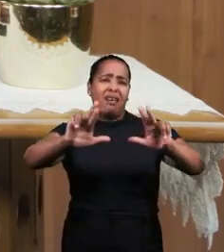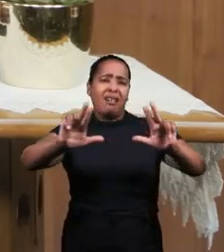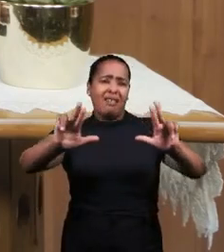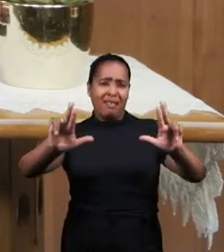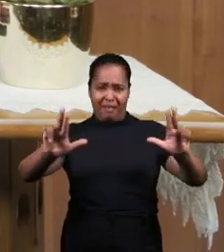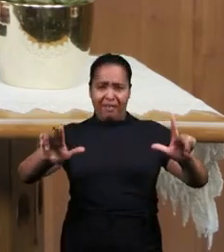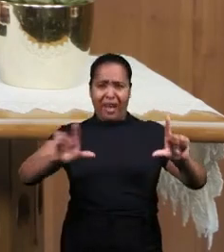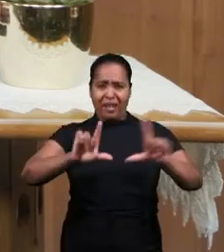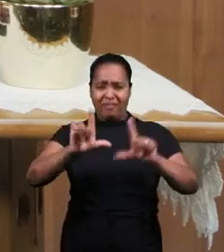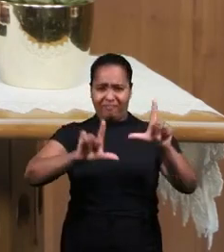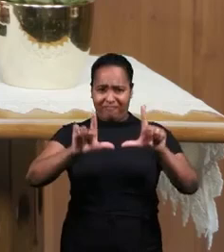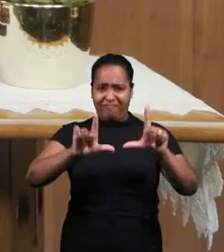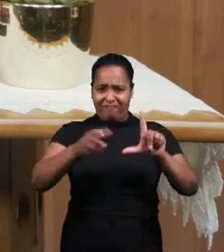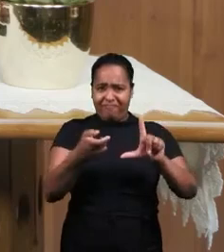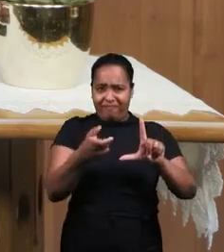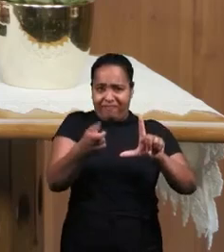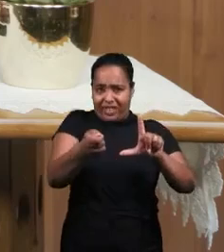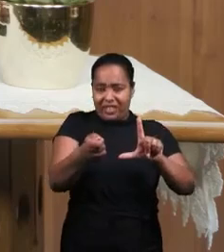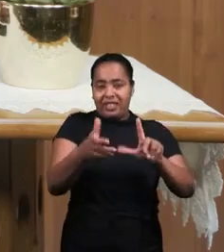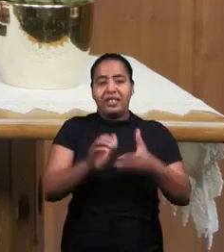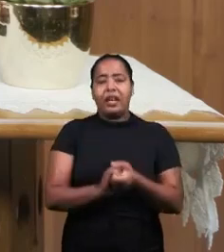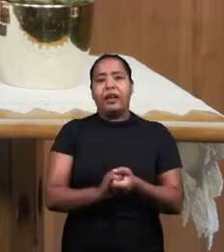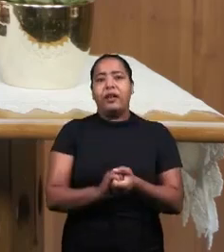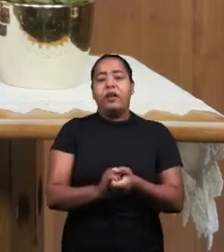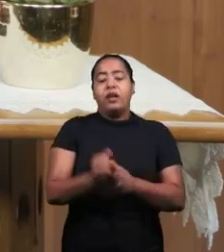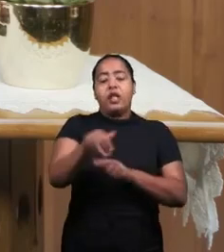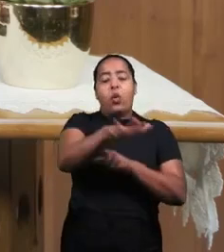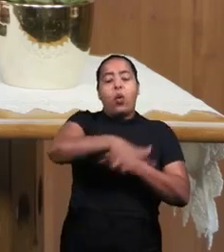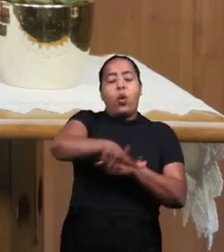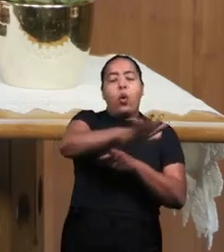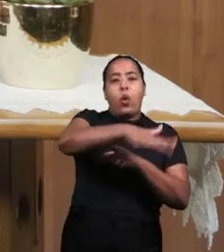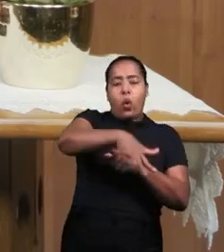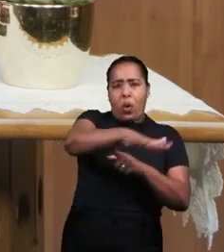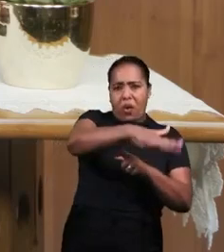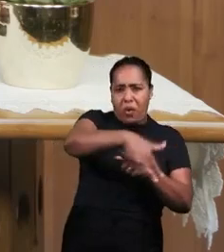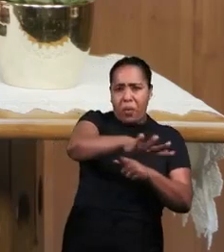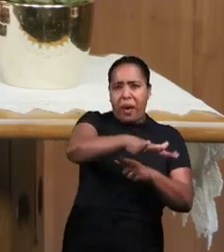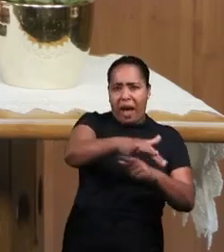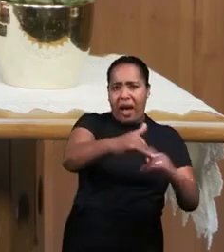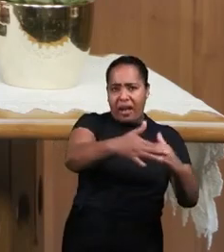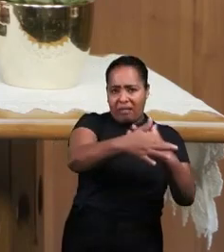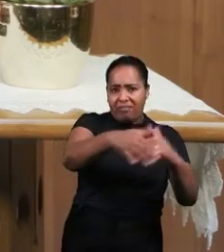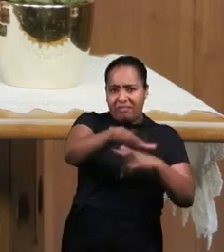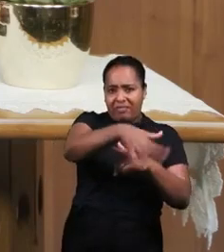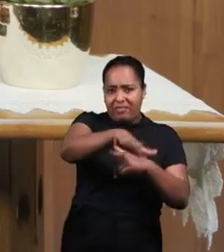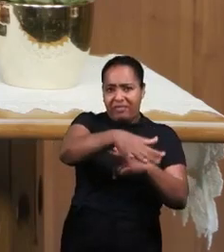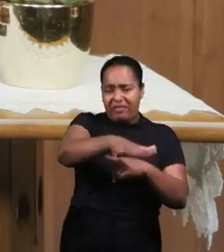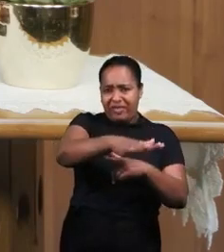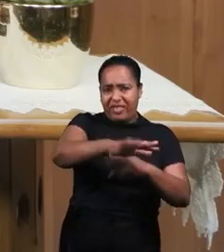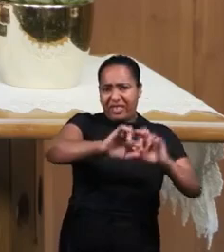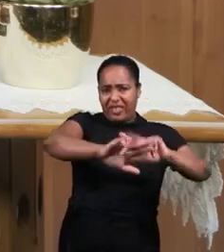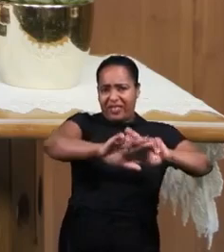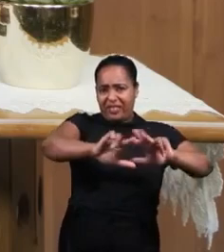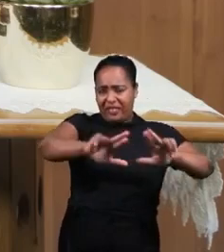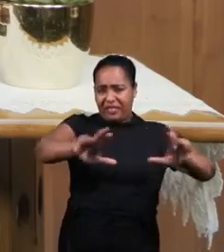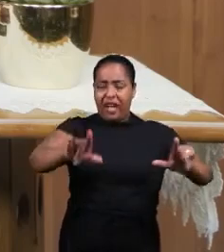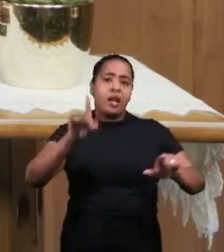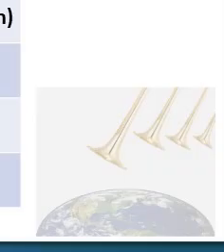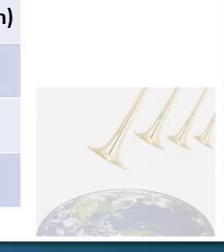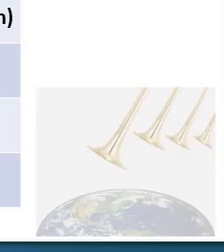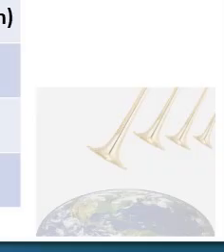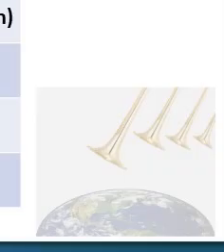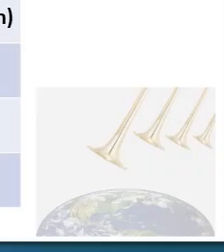States, there's public channels that reach just a local metropolitan area. So there's various